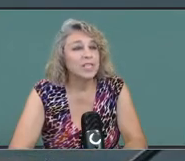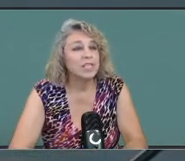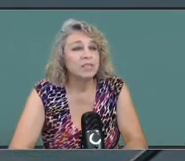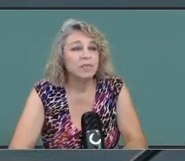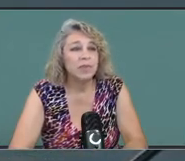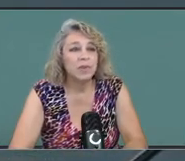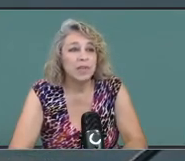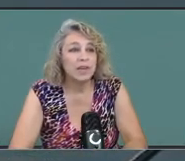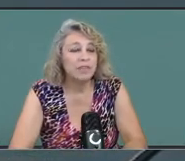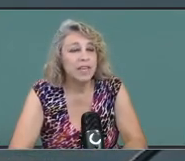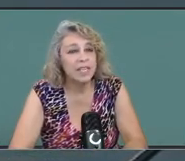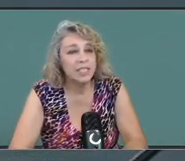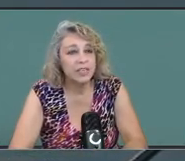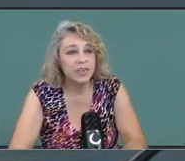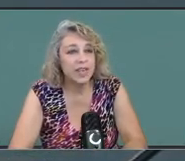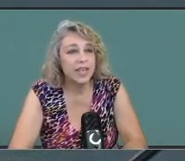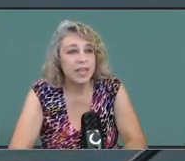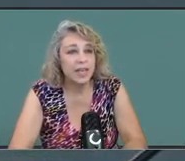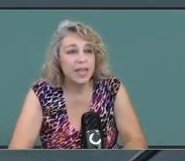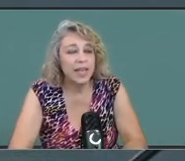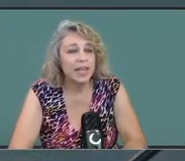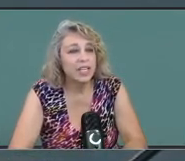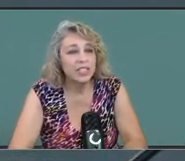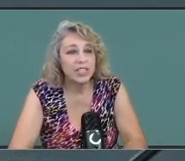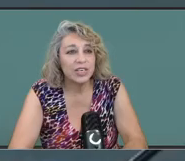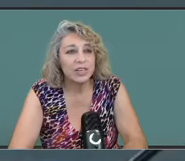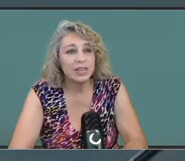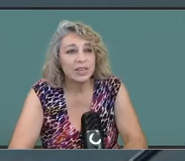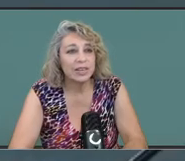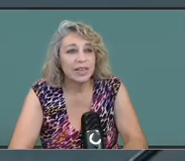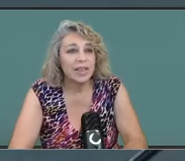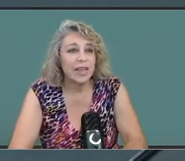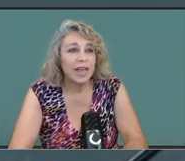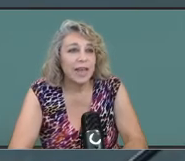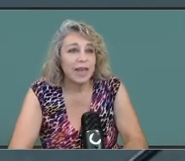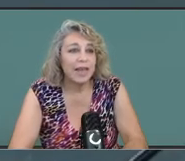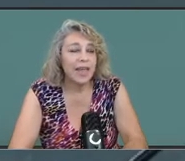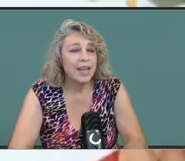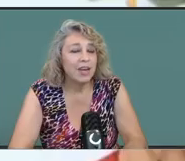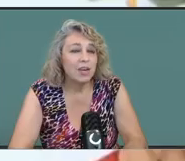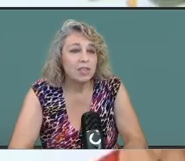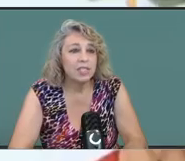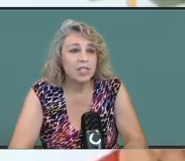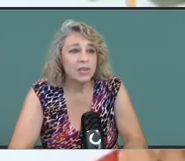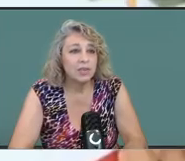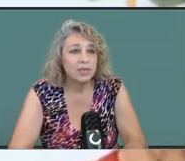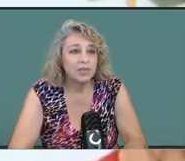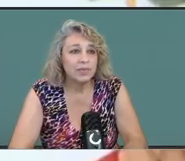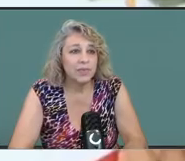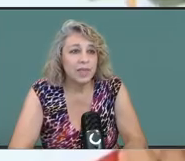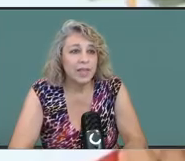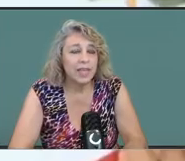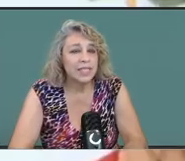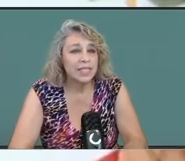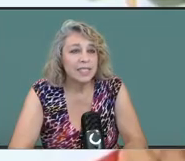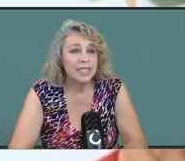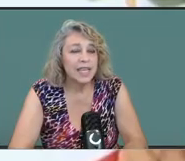which is full of history and culture, and